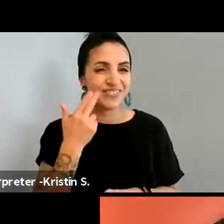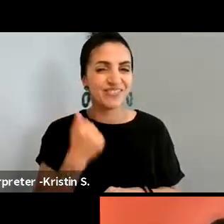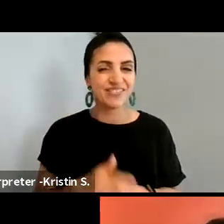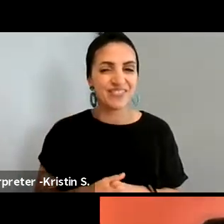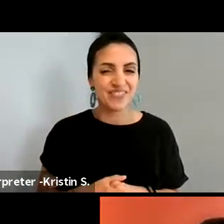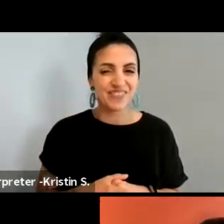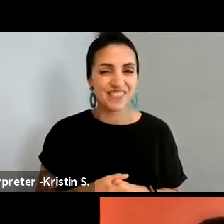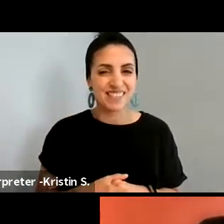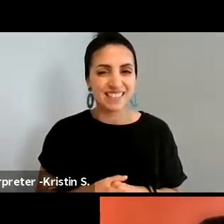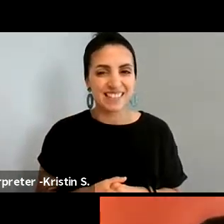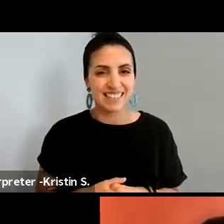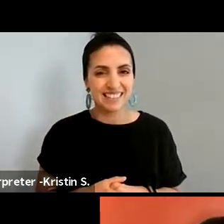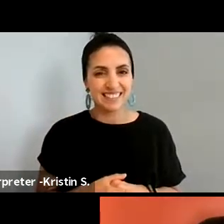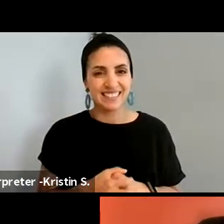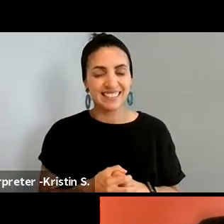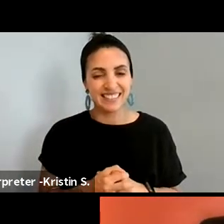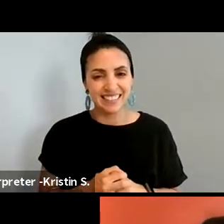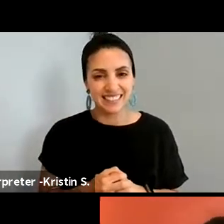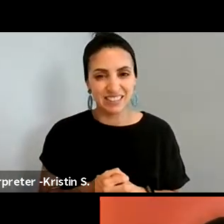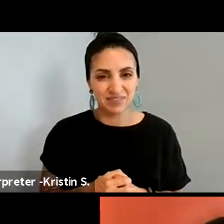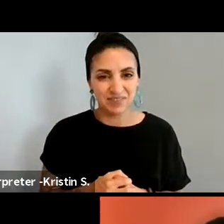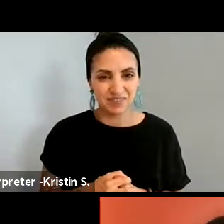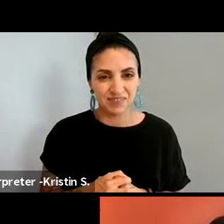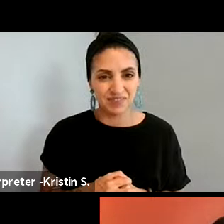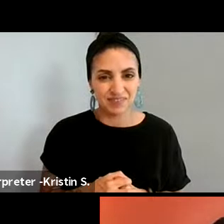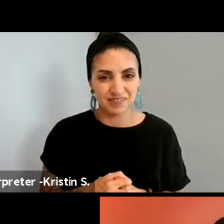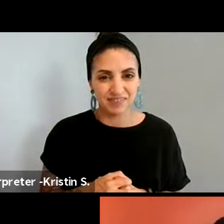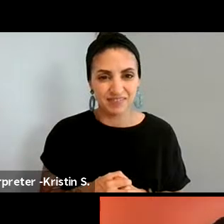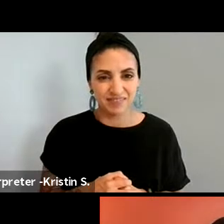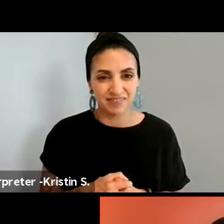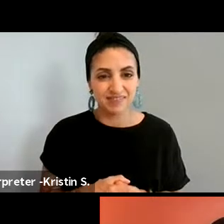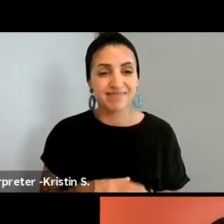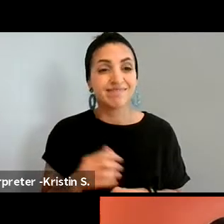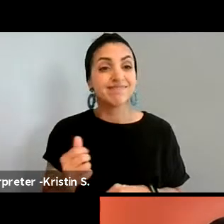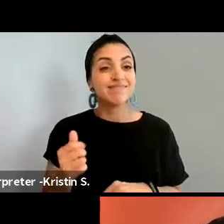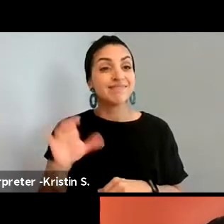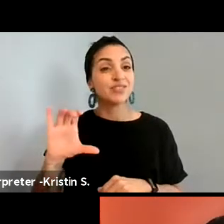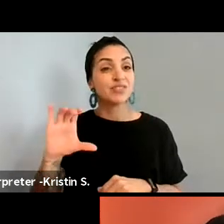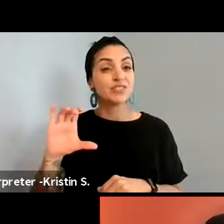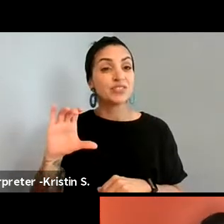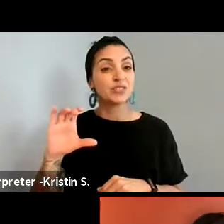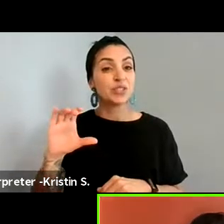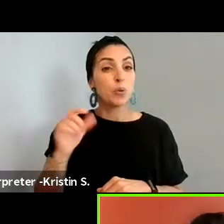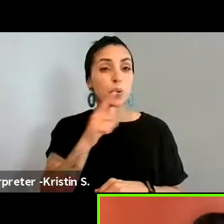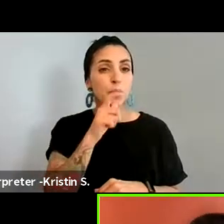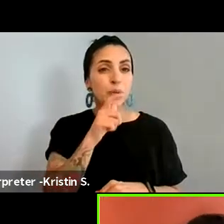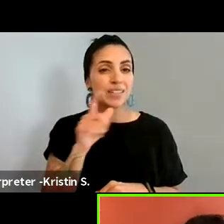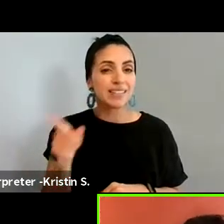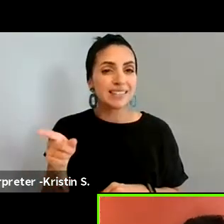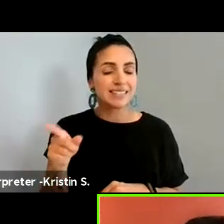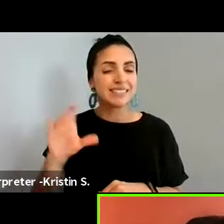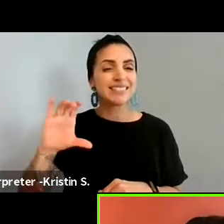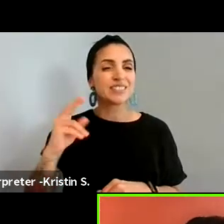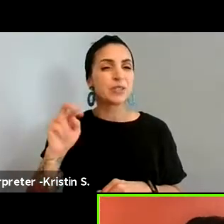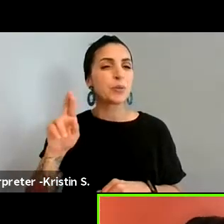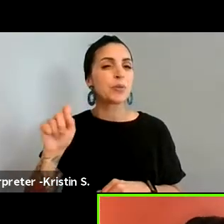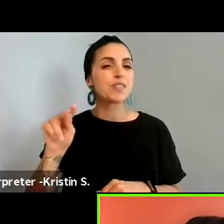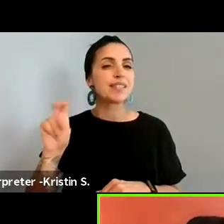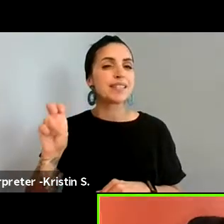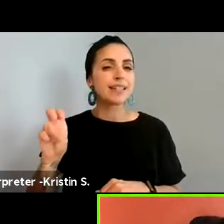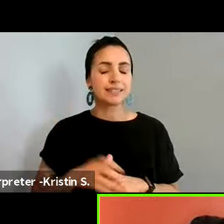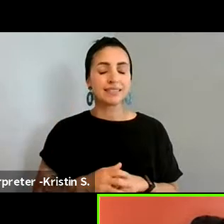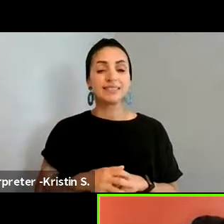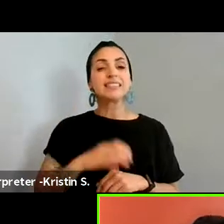those Jetsons, right? Okay, Christine, I saw you turned up your mic, or Sophie, whoever. Yeah, I mean, I would just